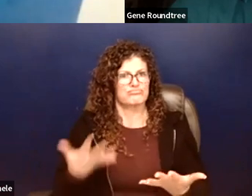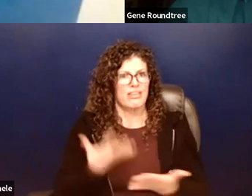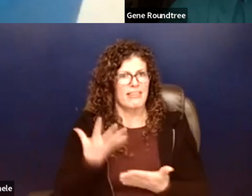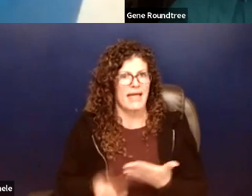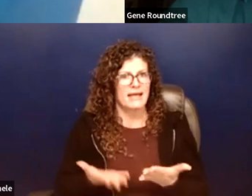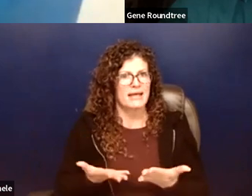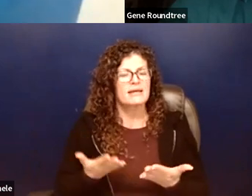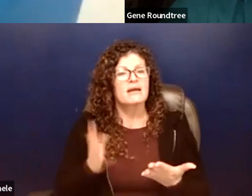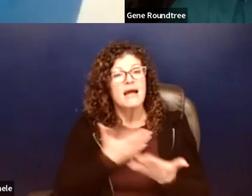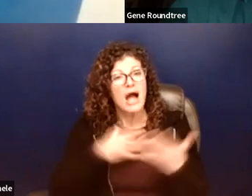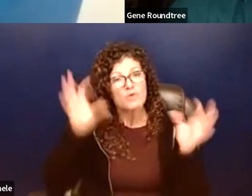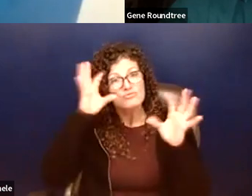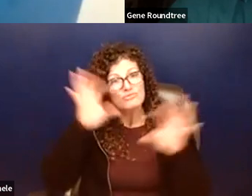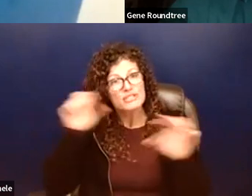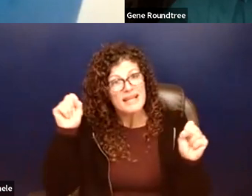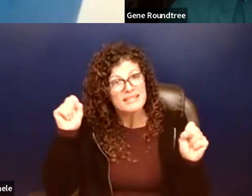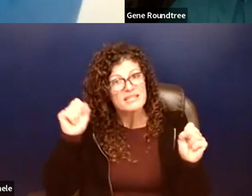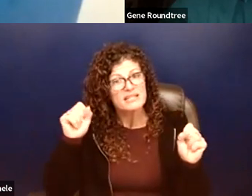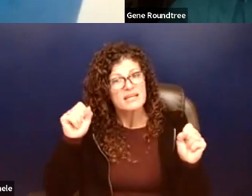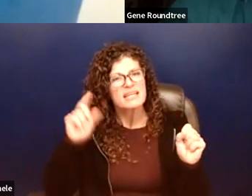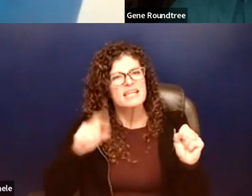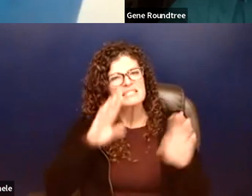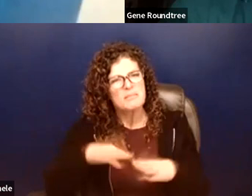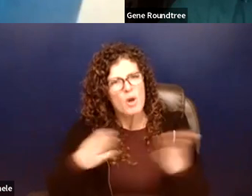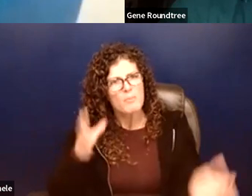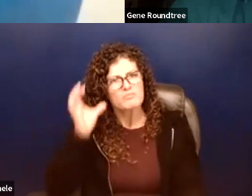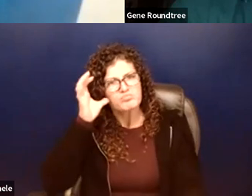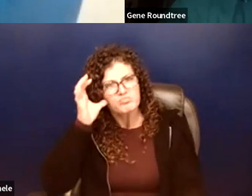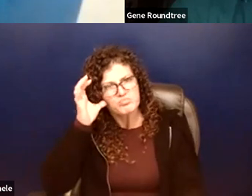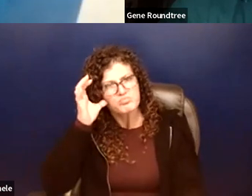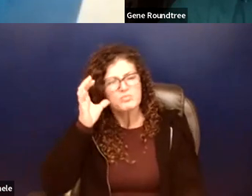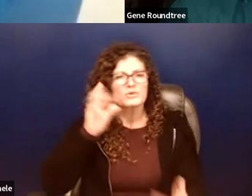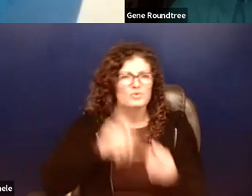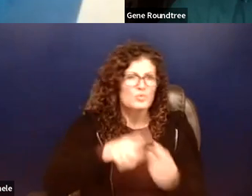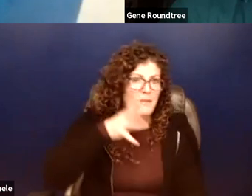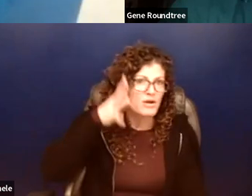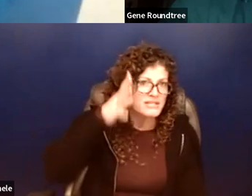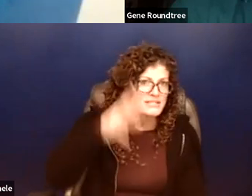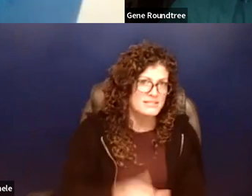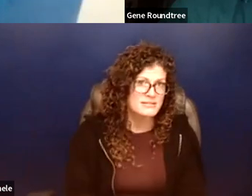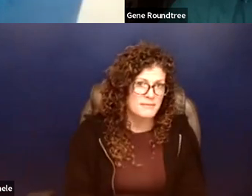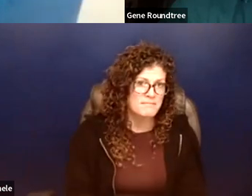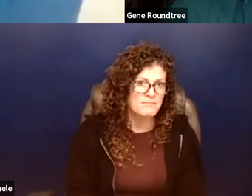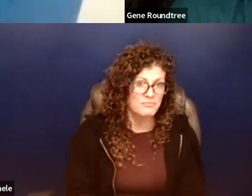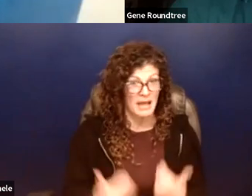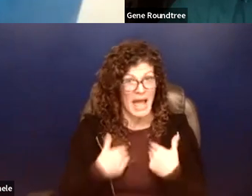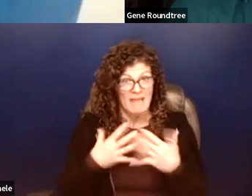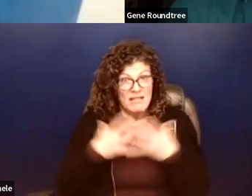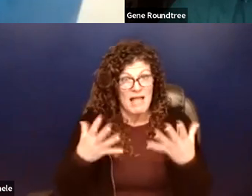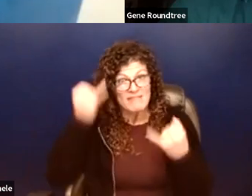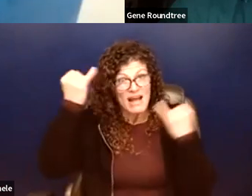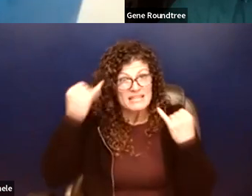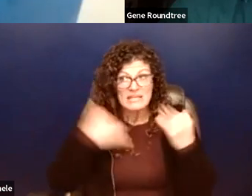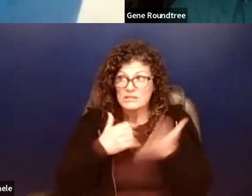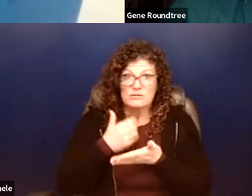superintendent that is open to hear out new ideas from parents. I know I have many ideas to help improve the school system.